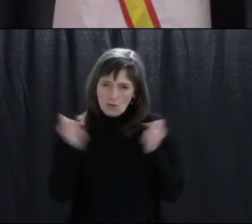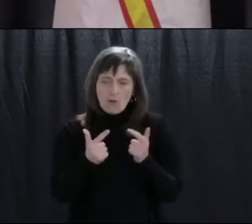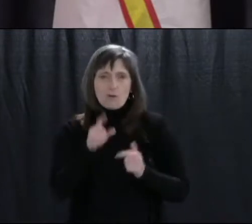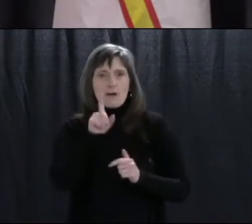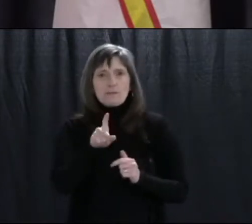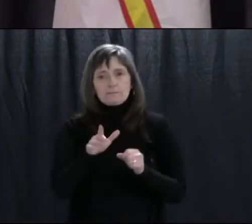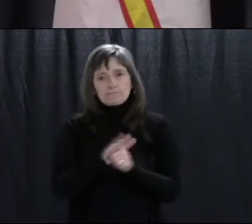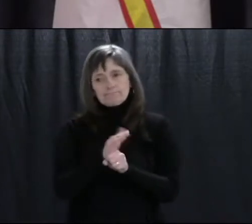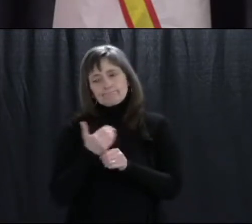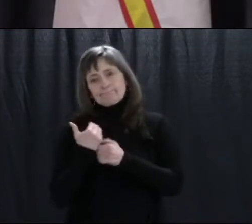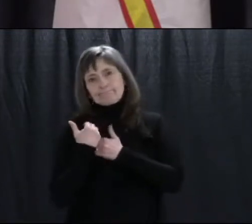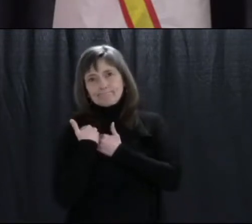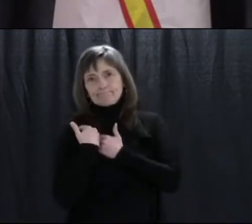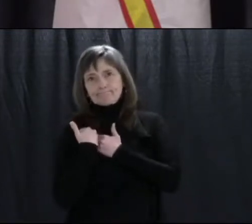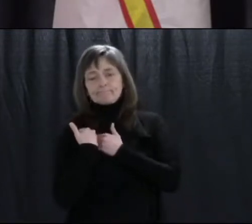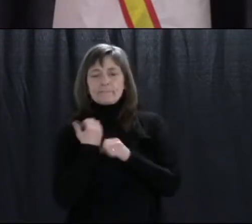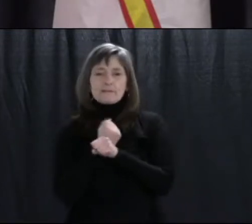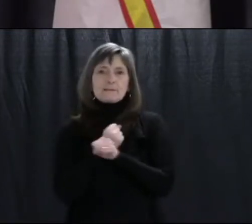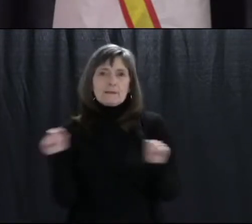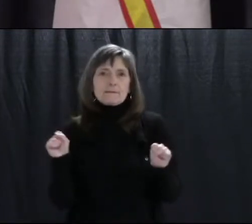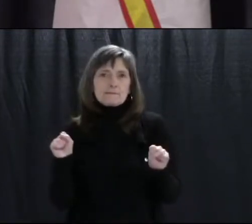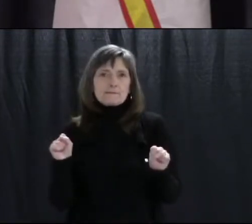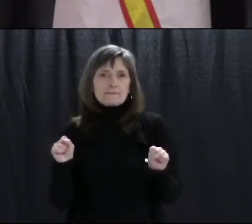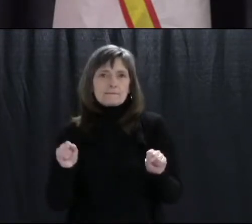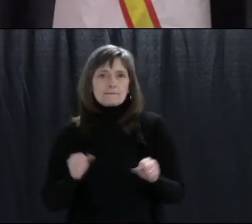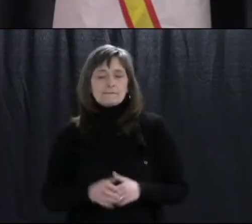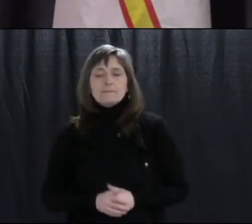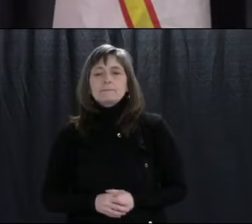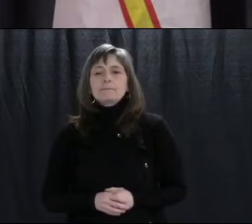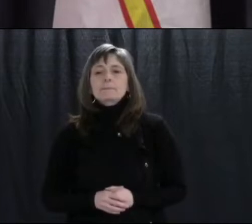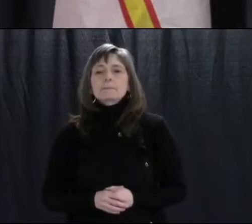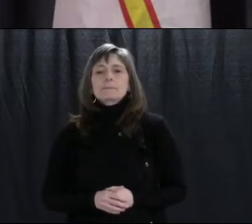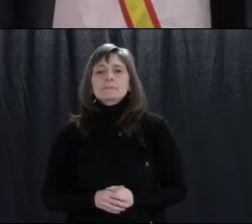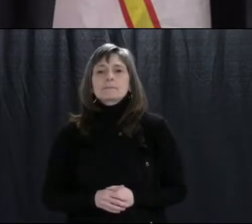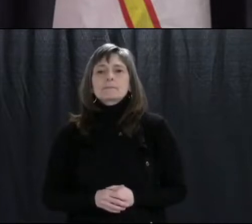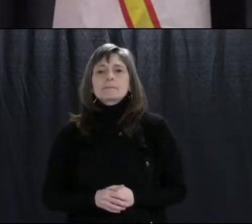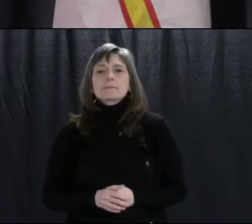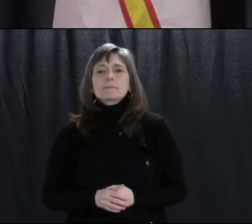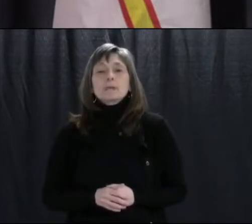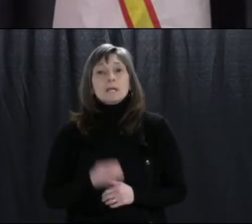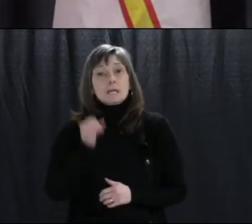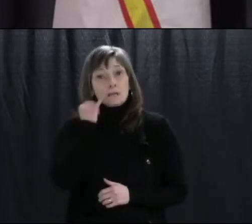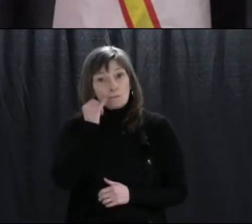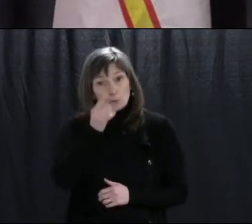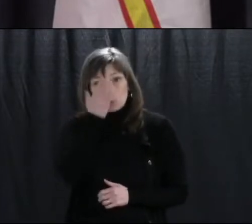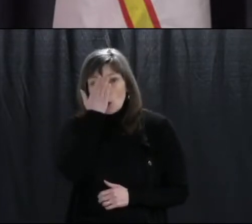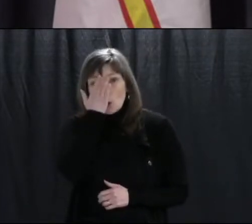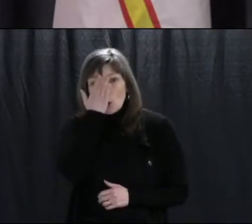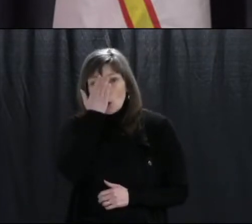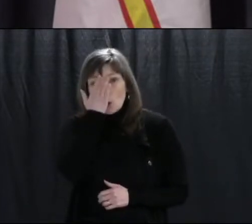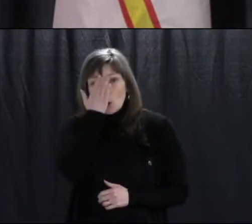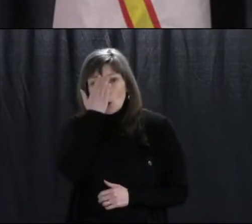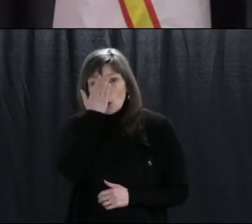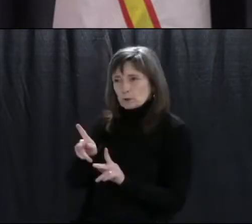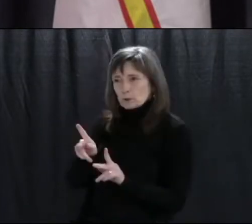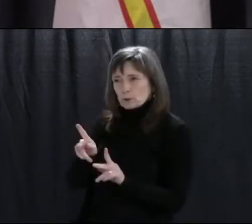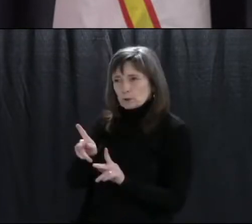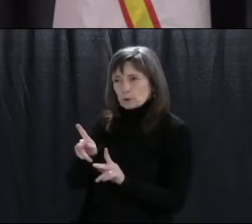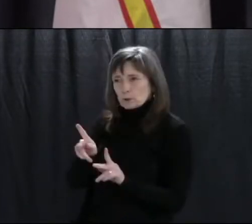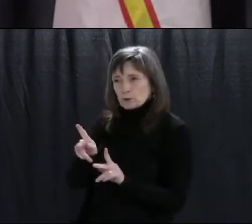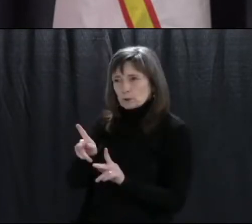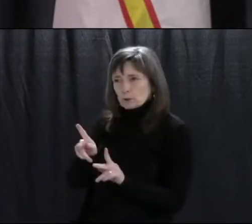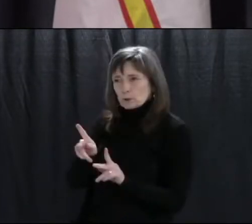display responsible and safe actions. Now, if you know of an individual or business that is not adhering to the public